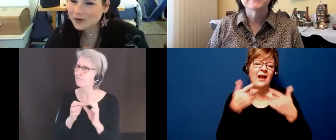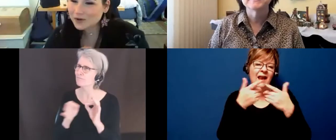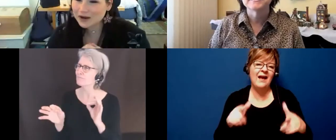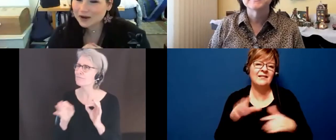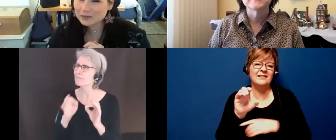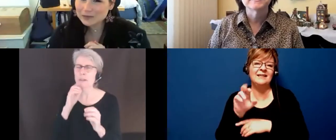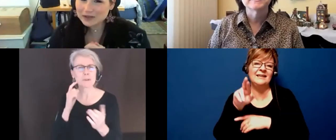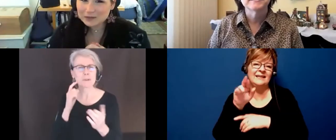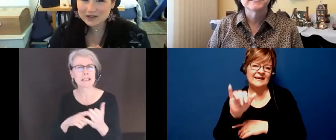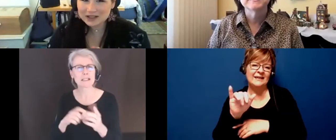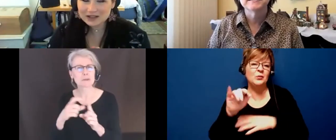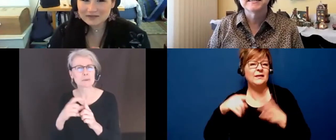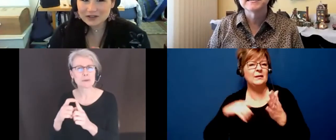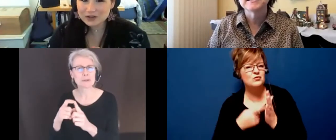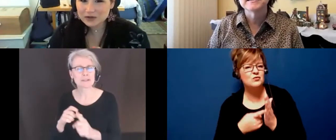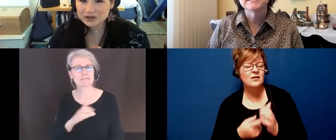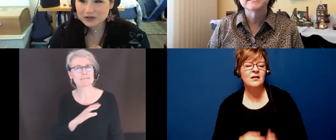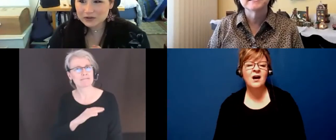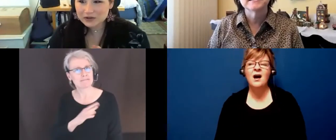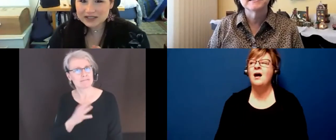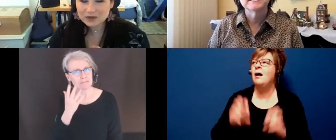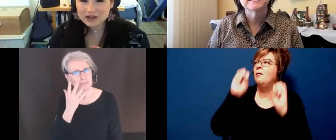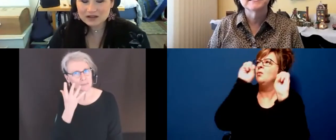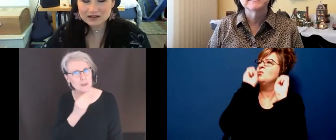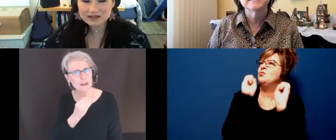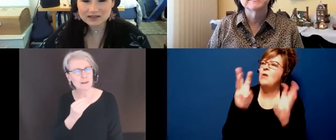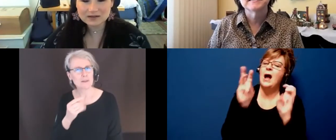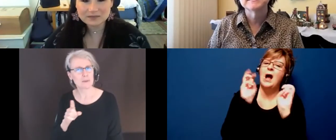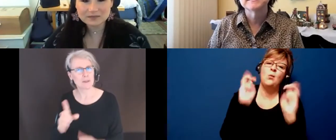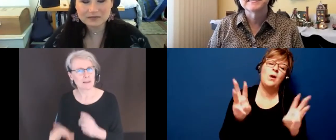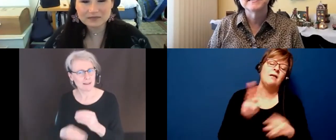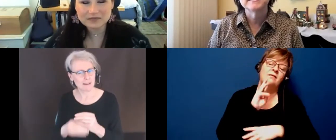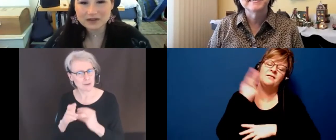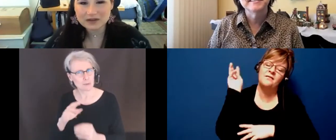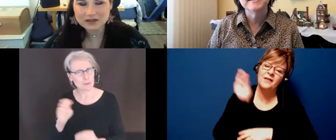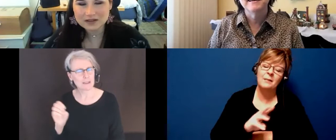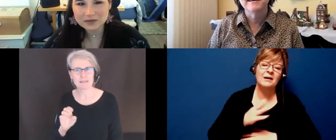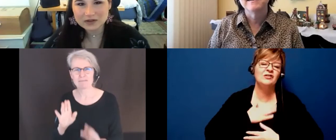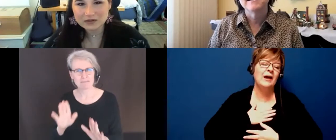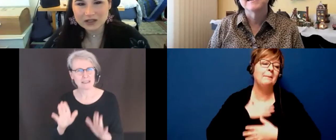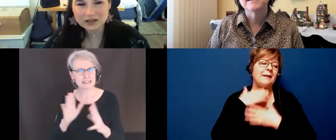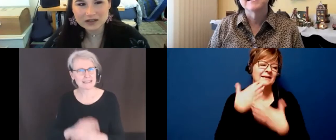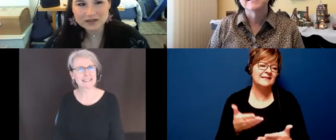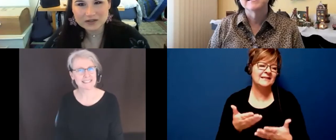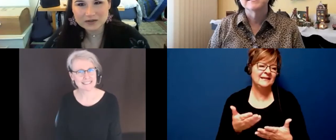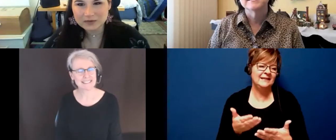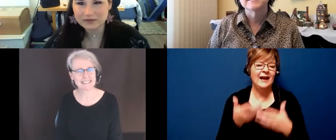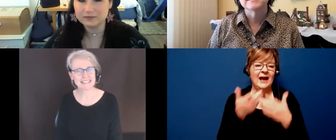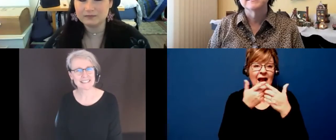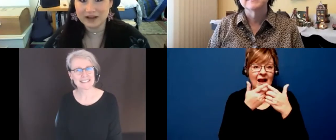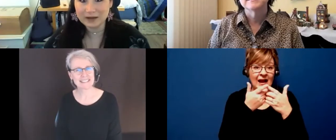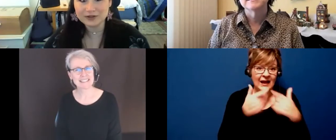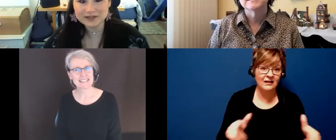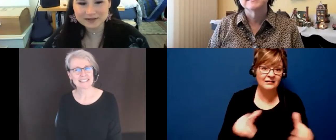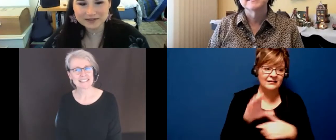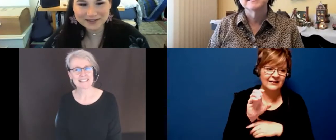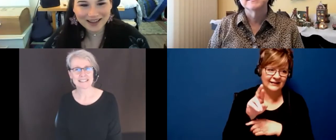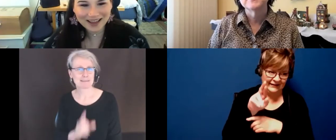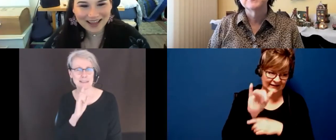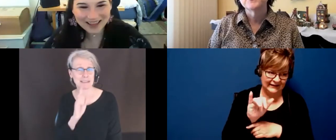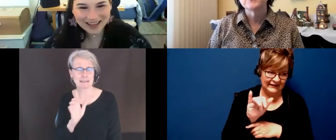beautiful, though. I really, really love that you included Cree as well. That's Yeah. really great. You guys are